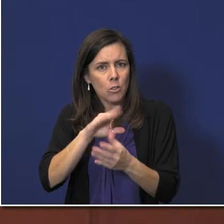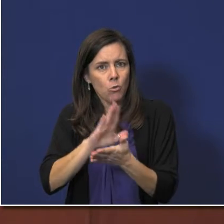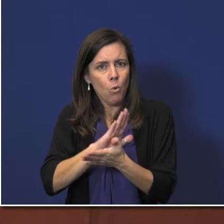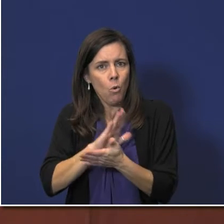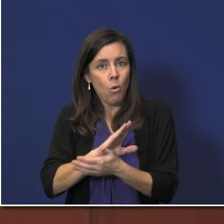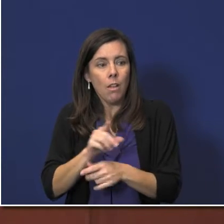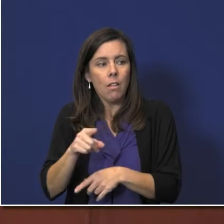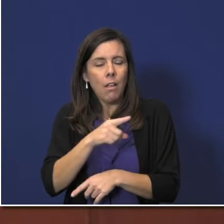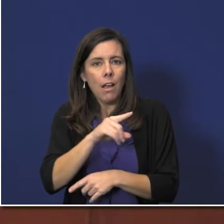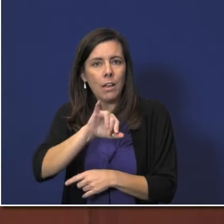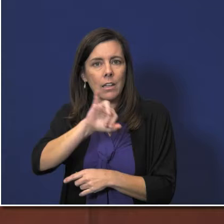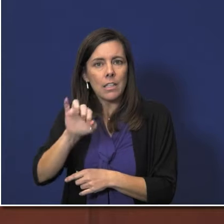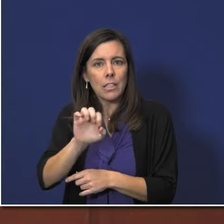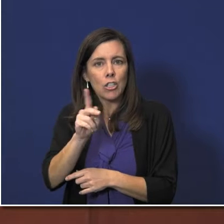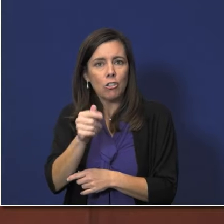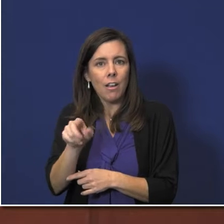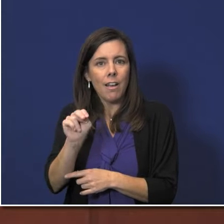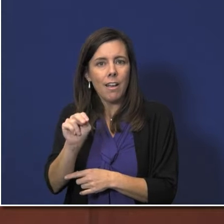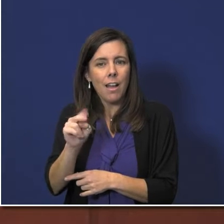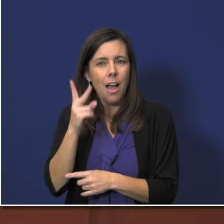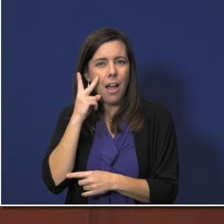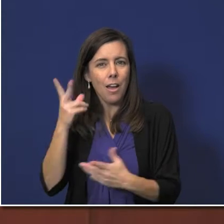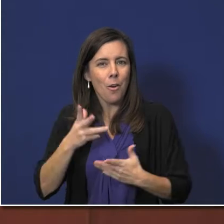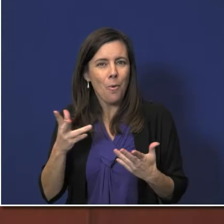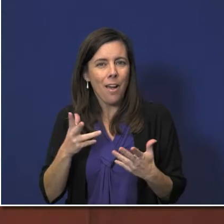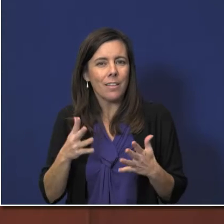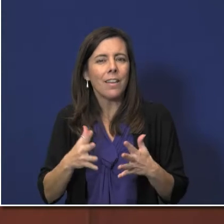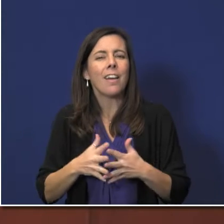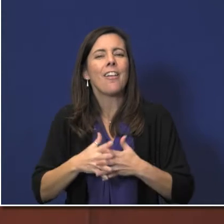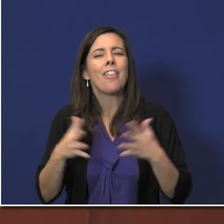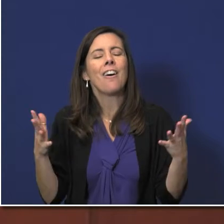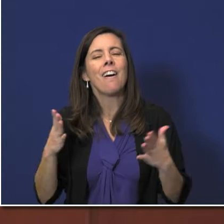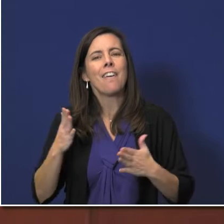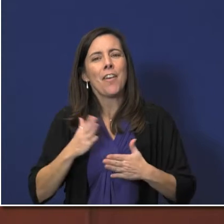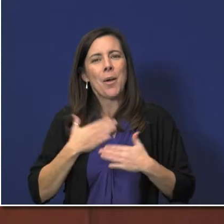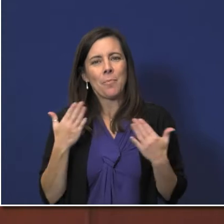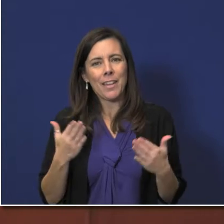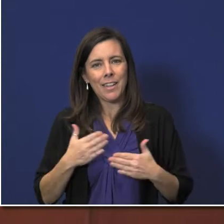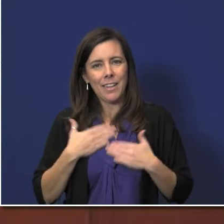Jackson mentioned, I saw a lot of happiness. I saw a lot of